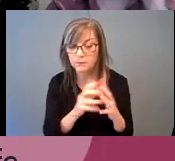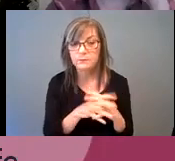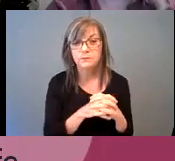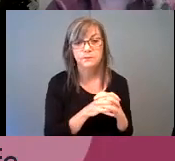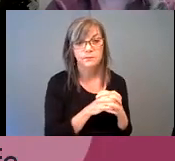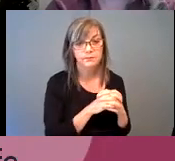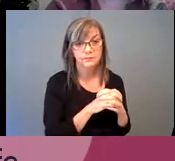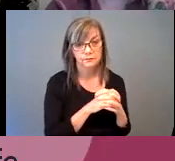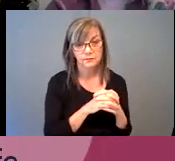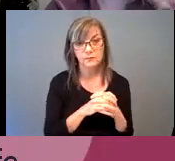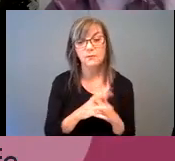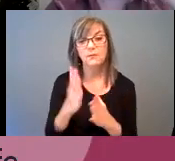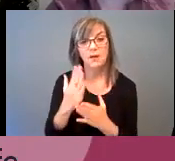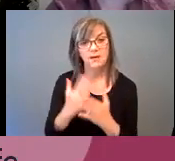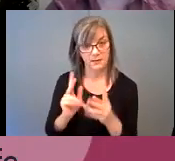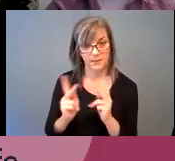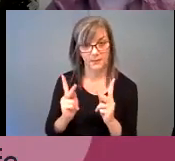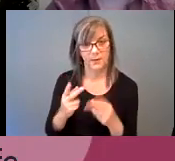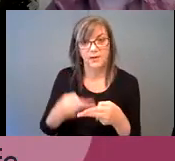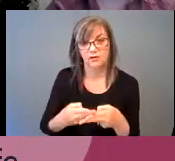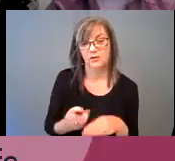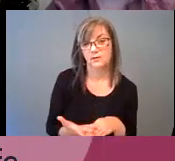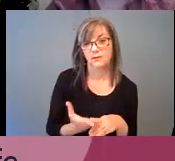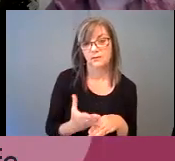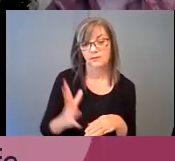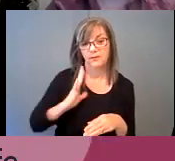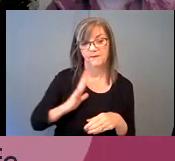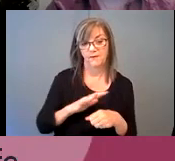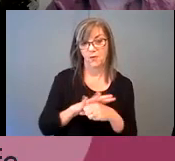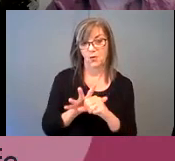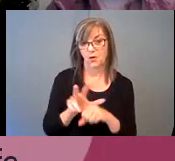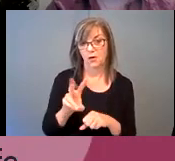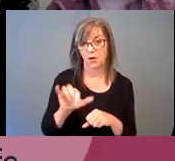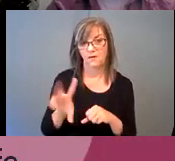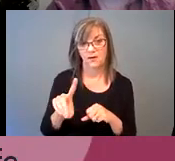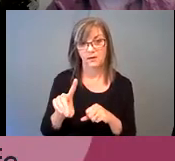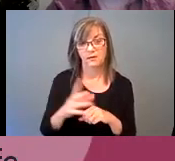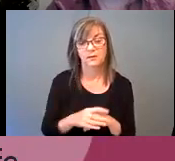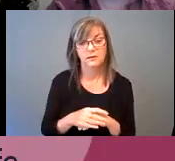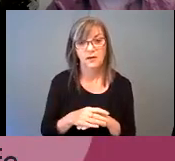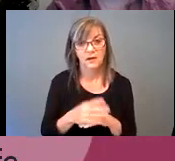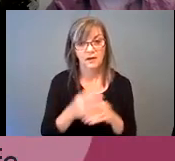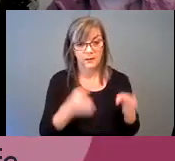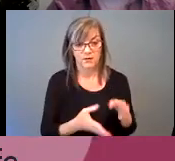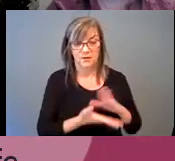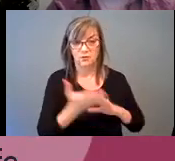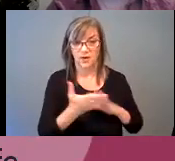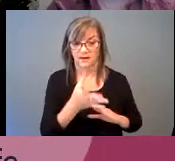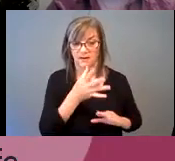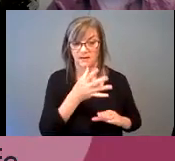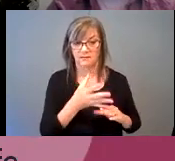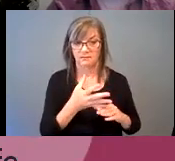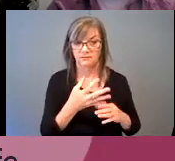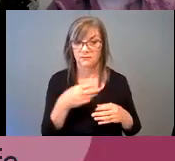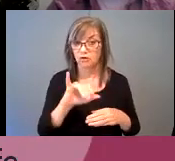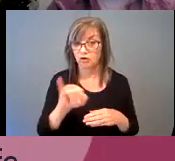So some people are sharing prior to COVID, this person facilitated a support group for female inmates in jail. Once a month, they had a